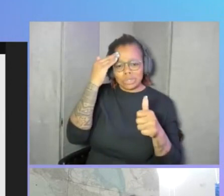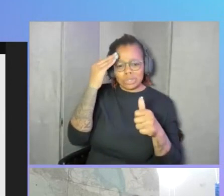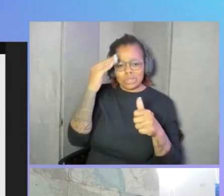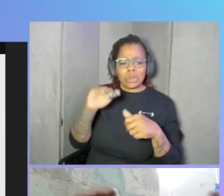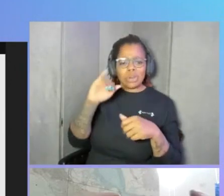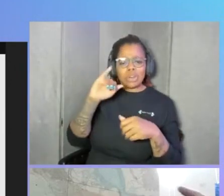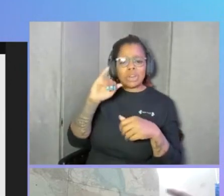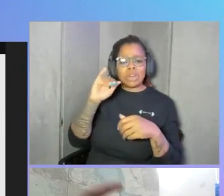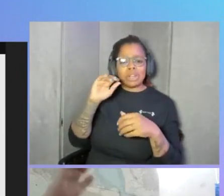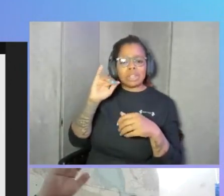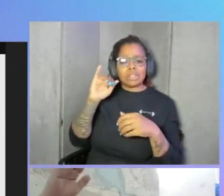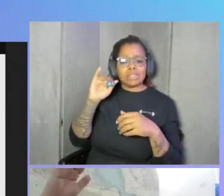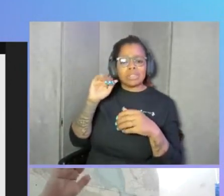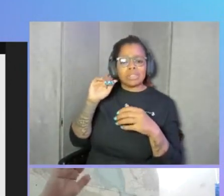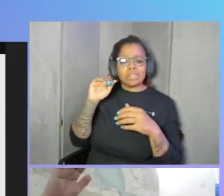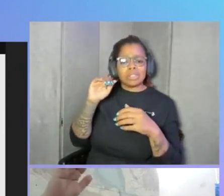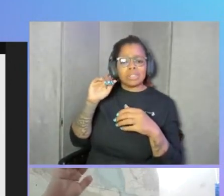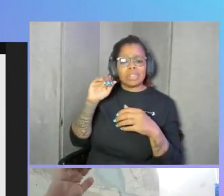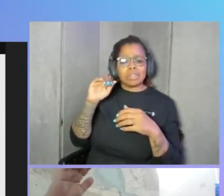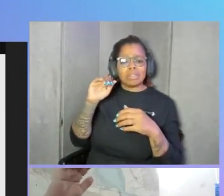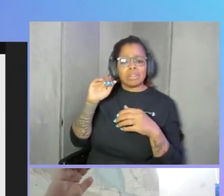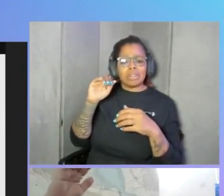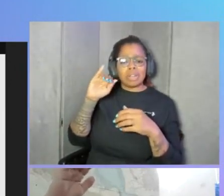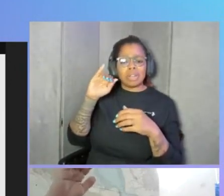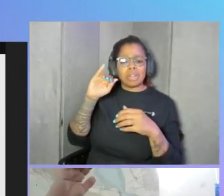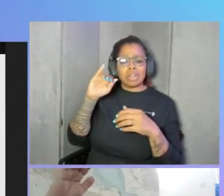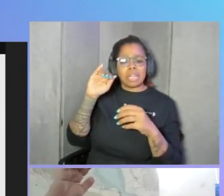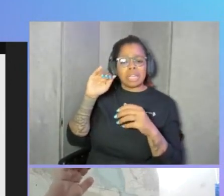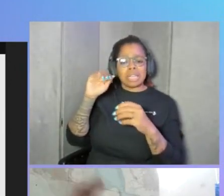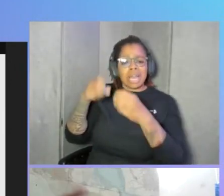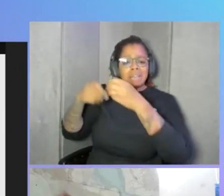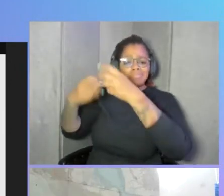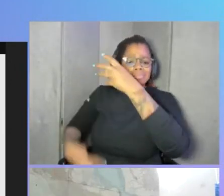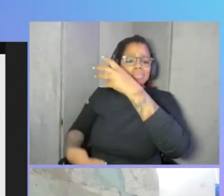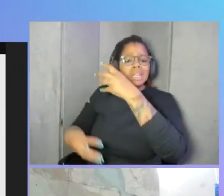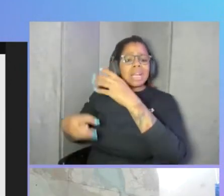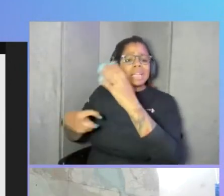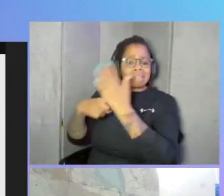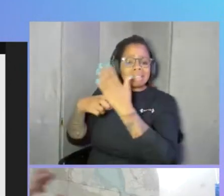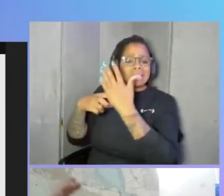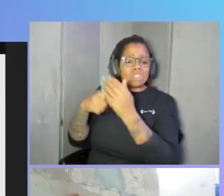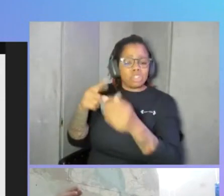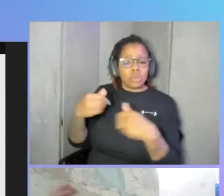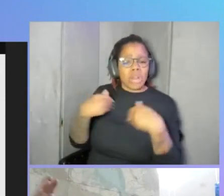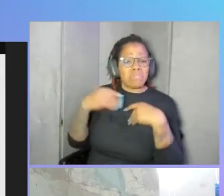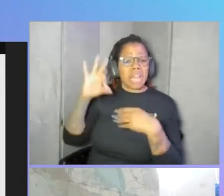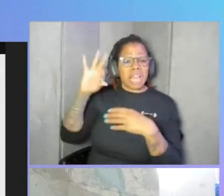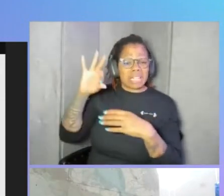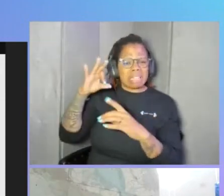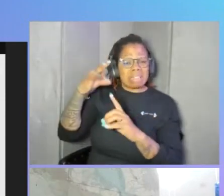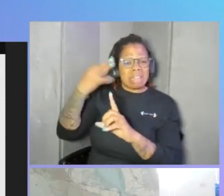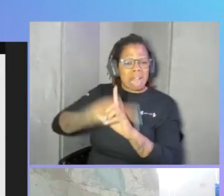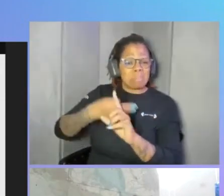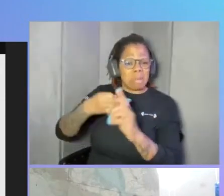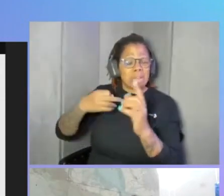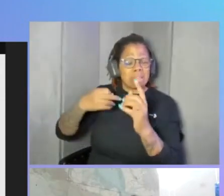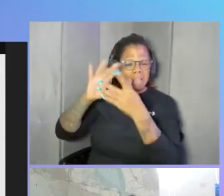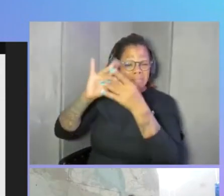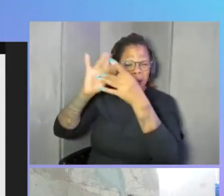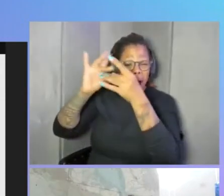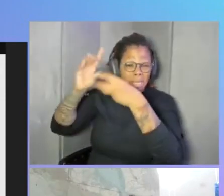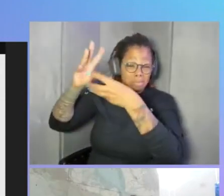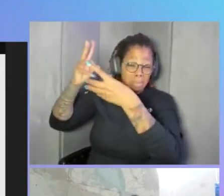you have that have like 9 months of people's comments in it. It can actually take that ticket and summarize